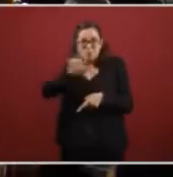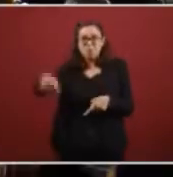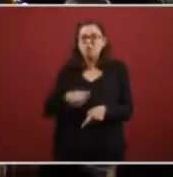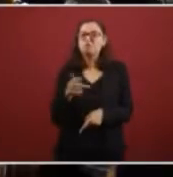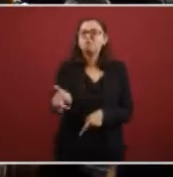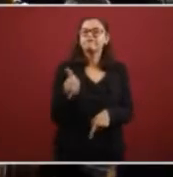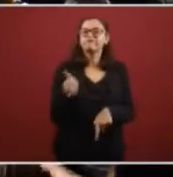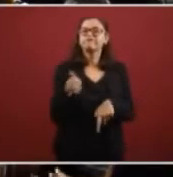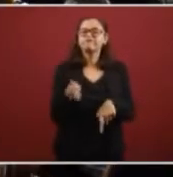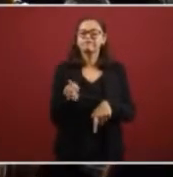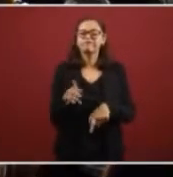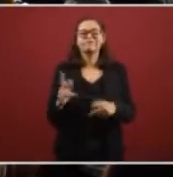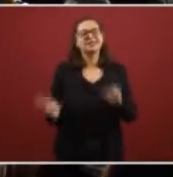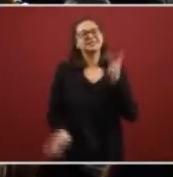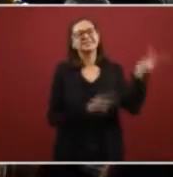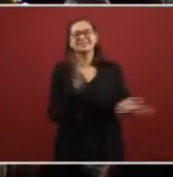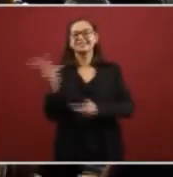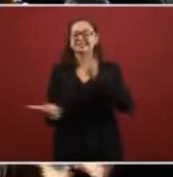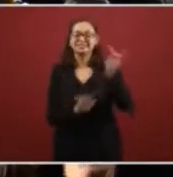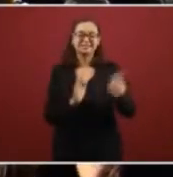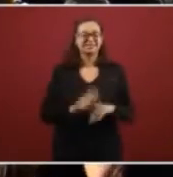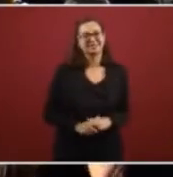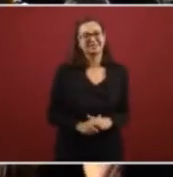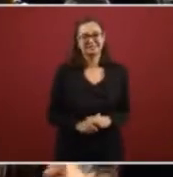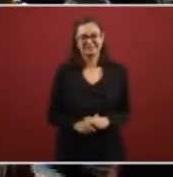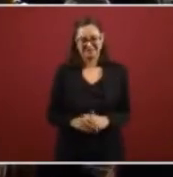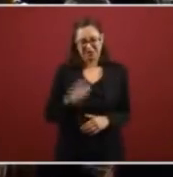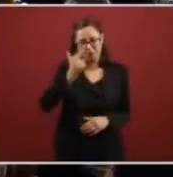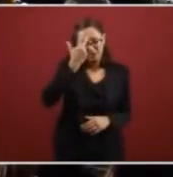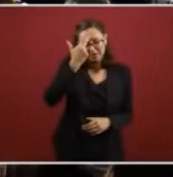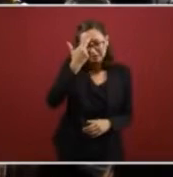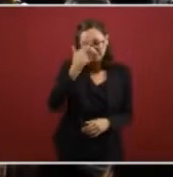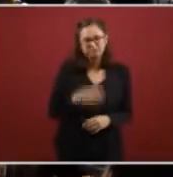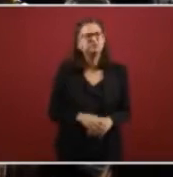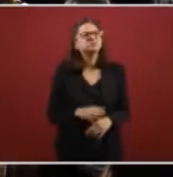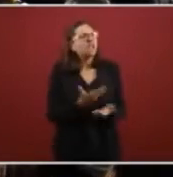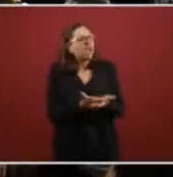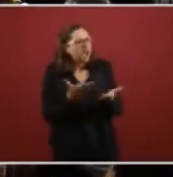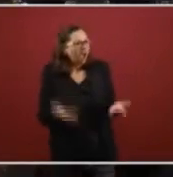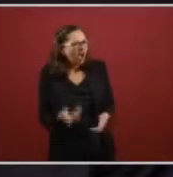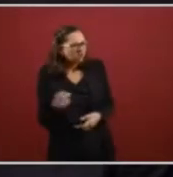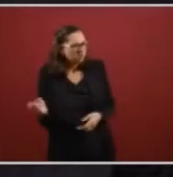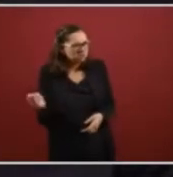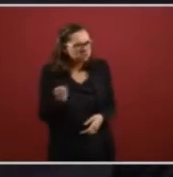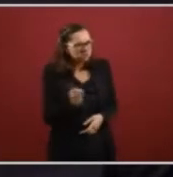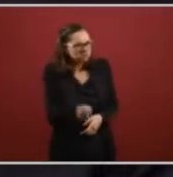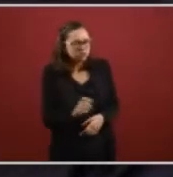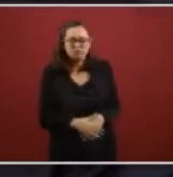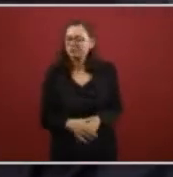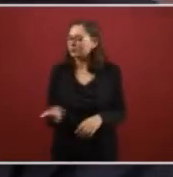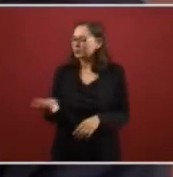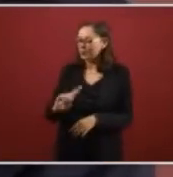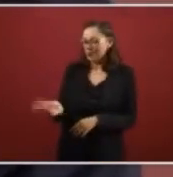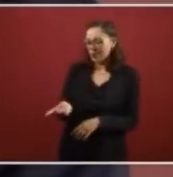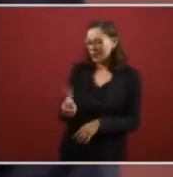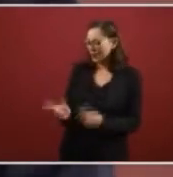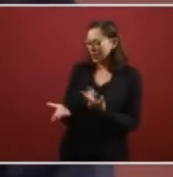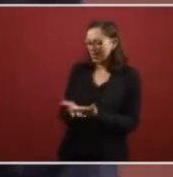to ask the questions? No. they do not give